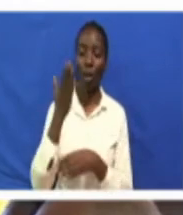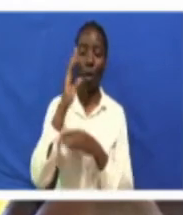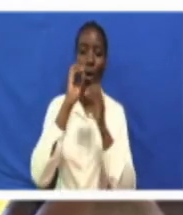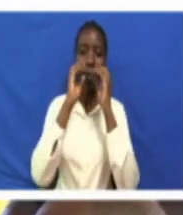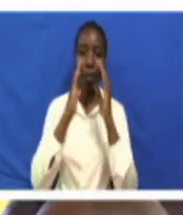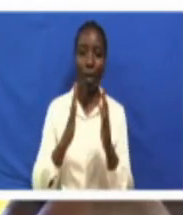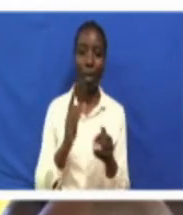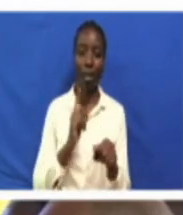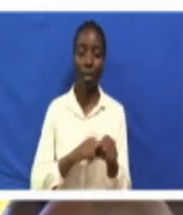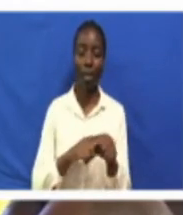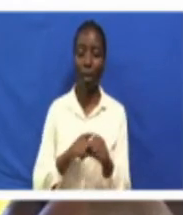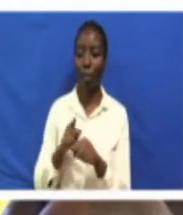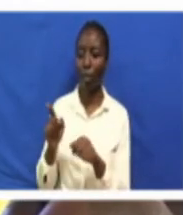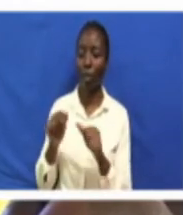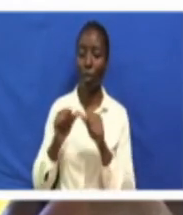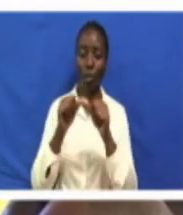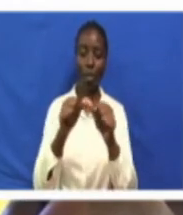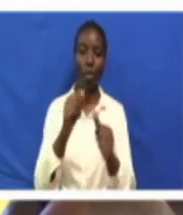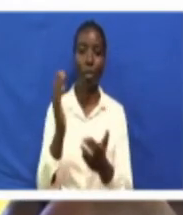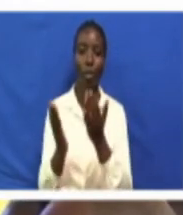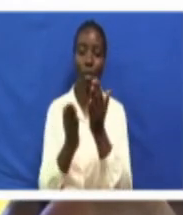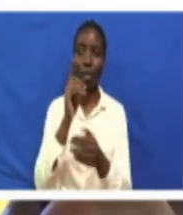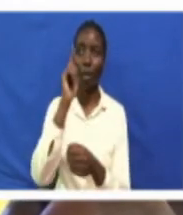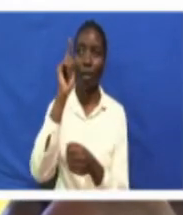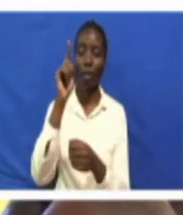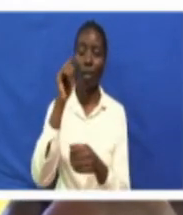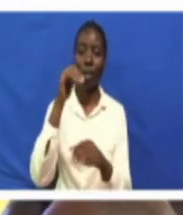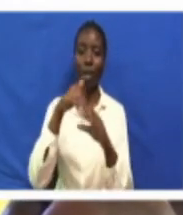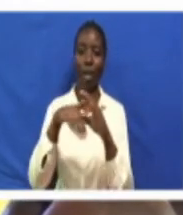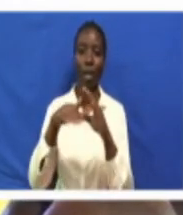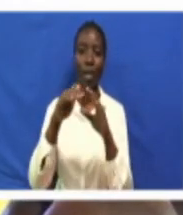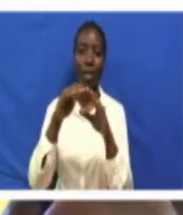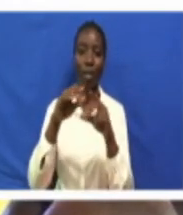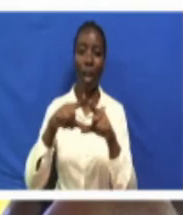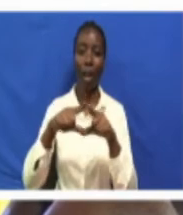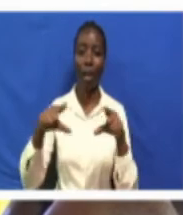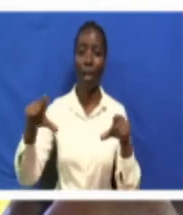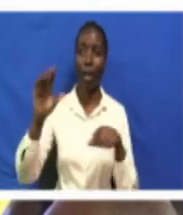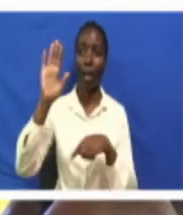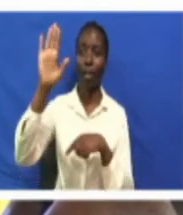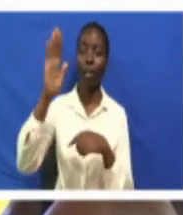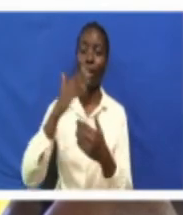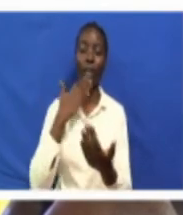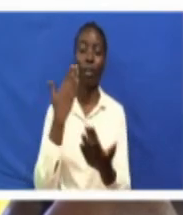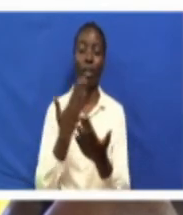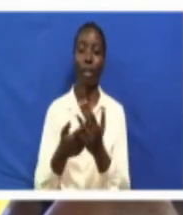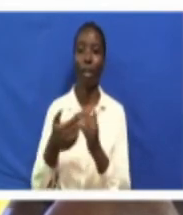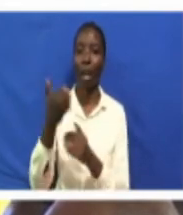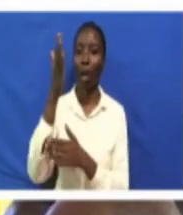as we continue serving him in the vineyard asantenisana